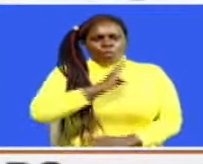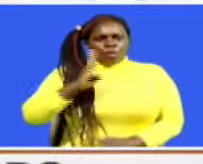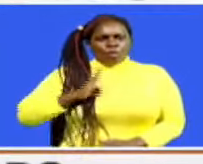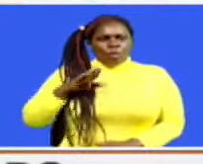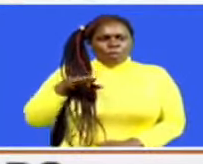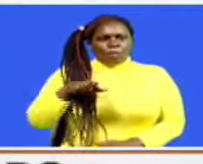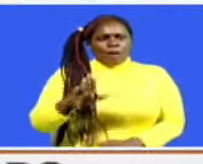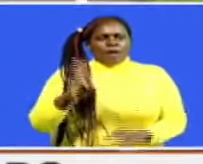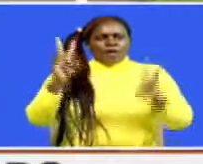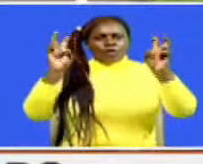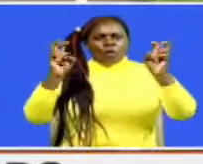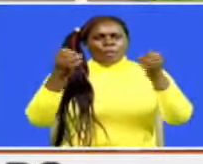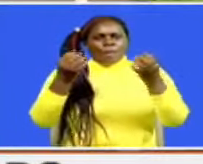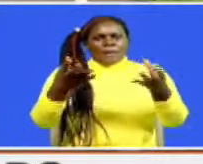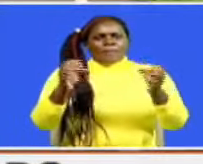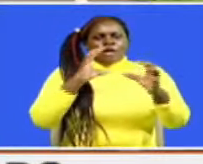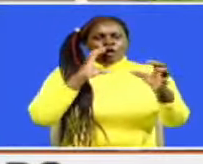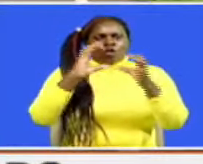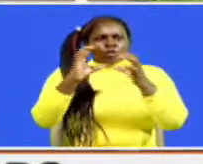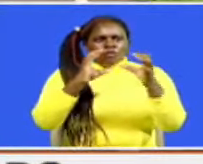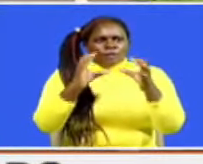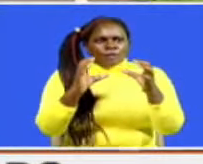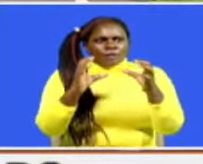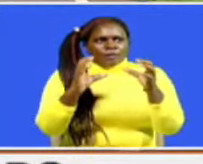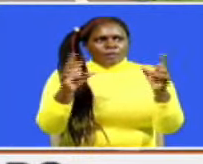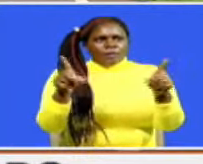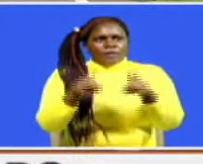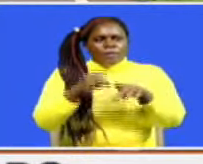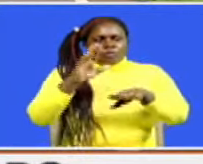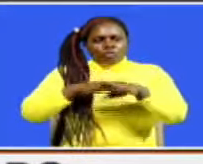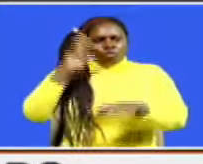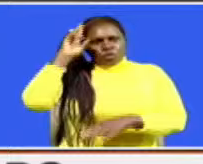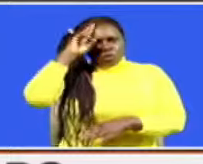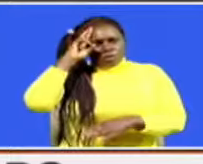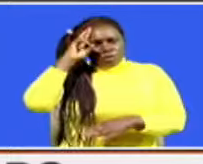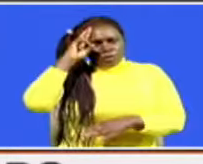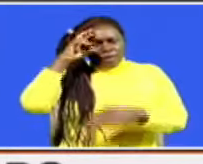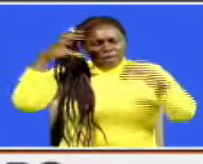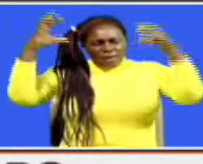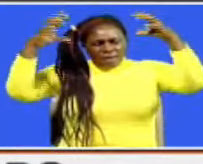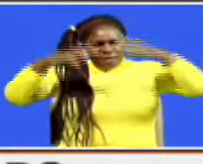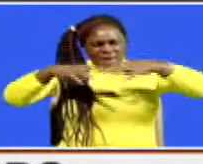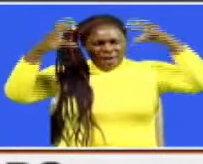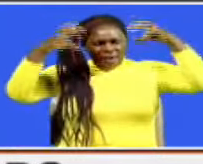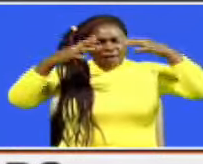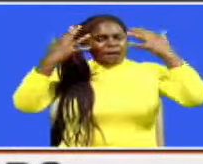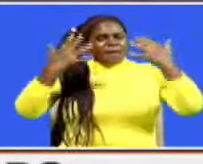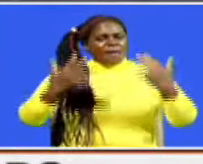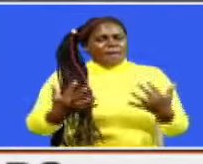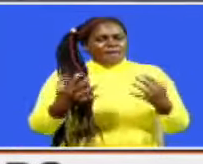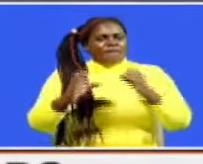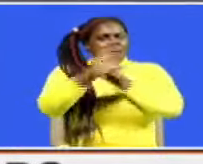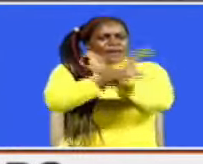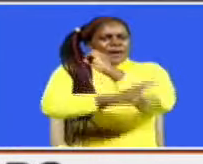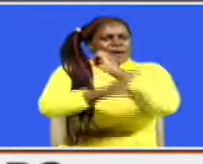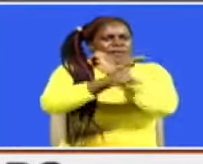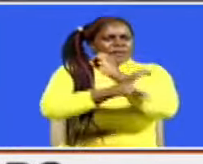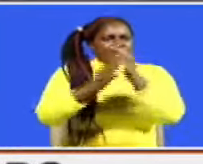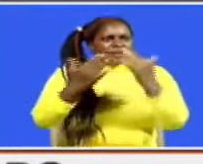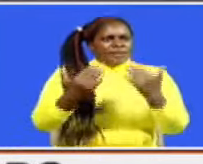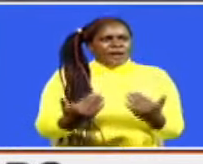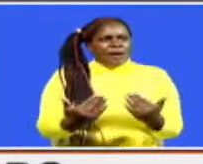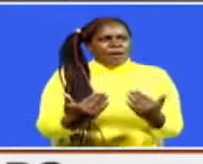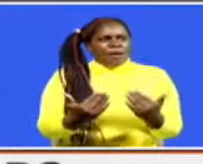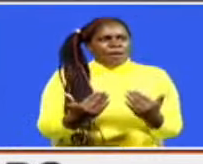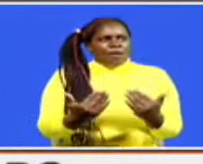the subject of many conversations, and for good reason. The heavy downpour currently being experienced in the country has